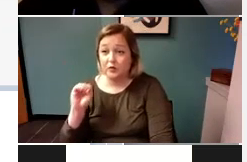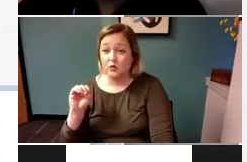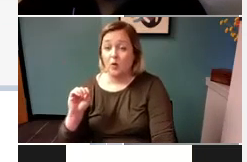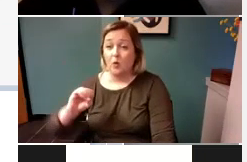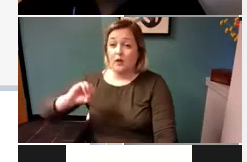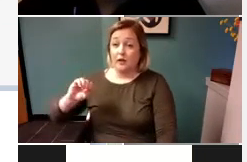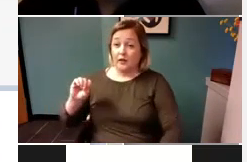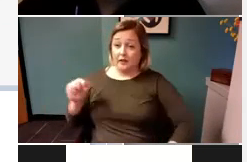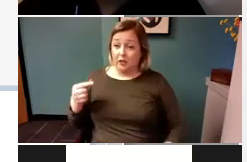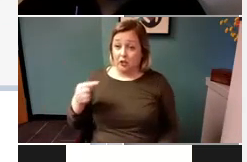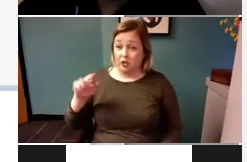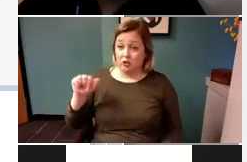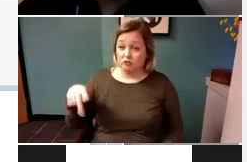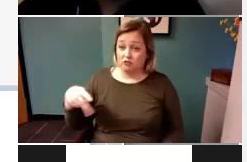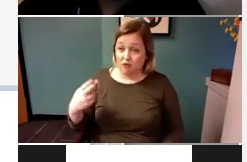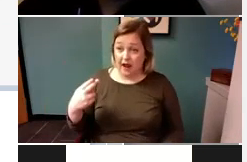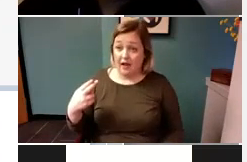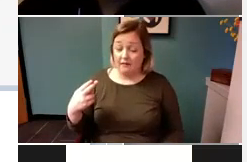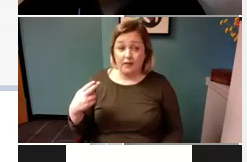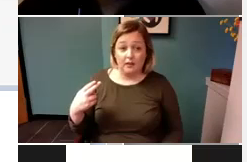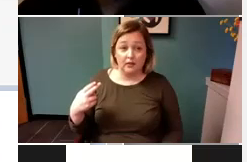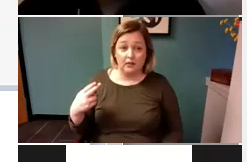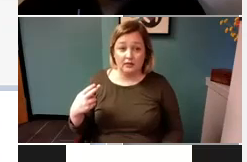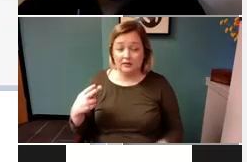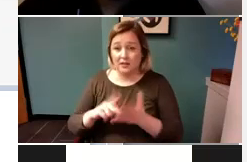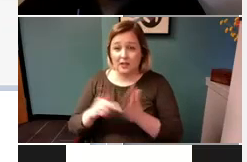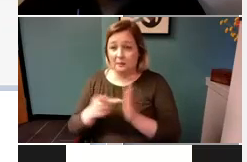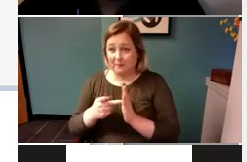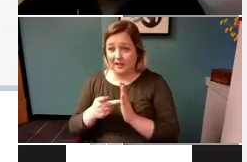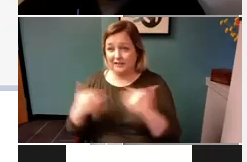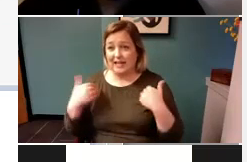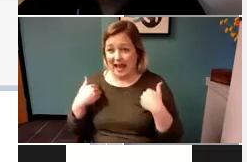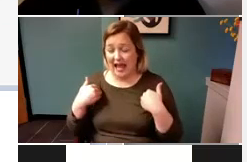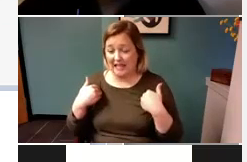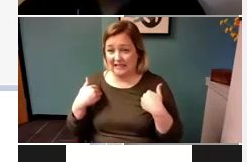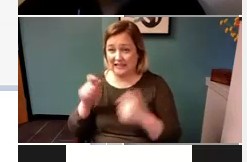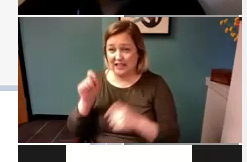a graph is basically vertices, right? So let me just bring up.